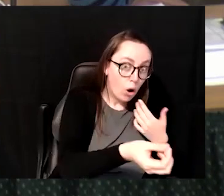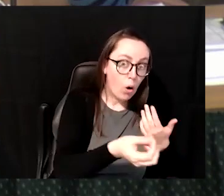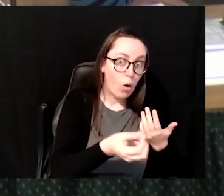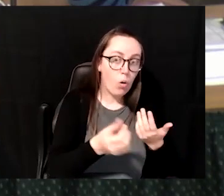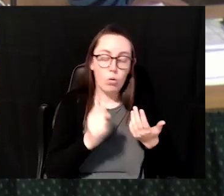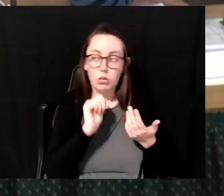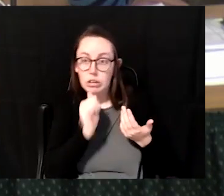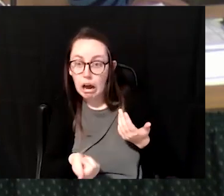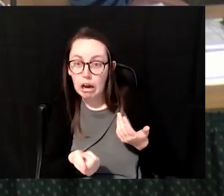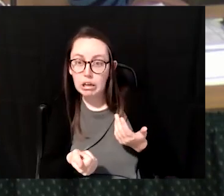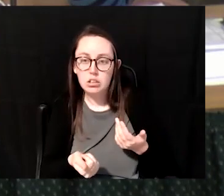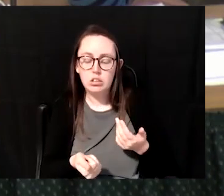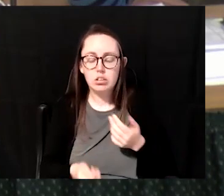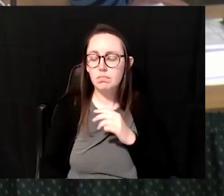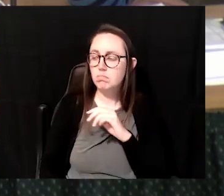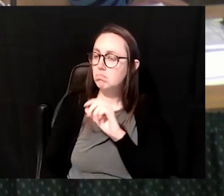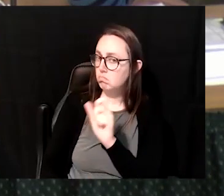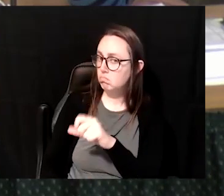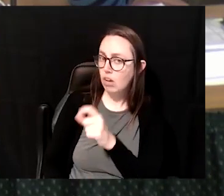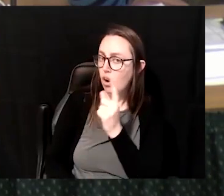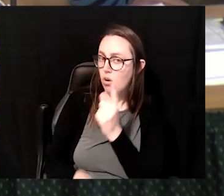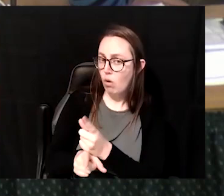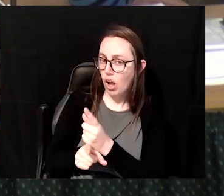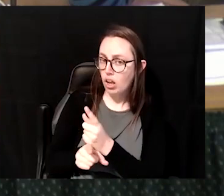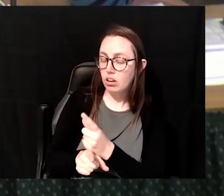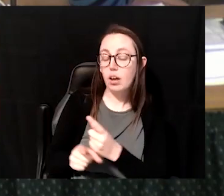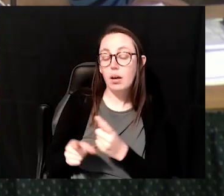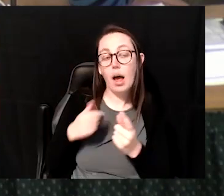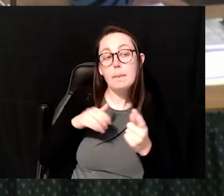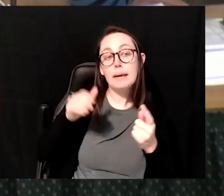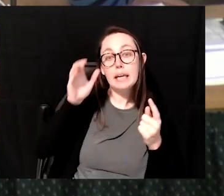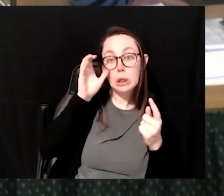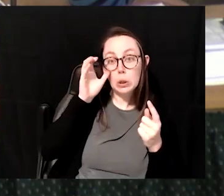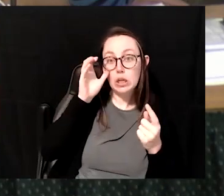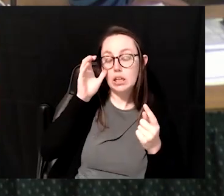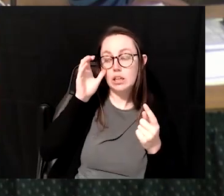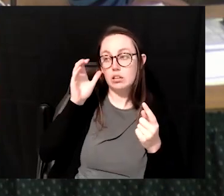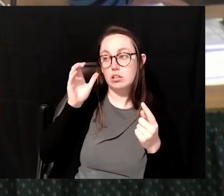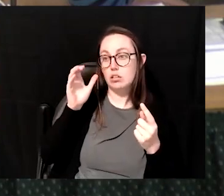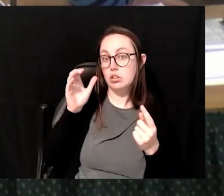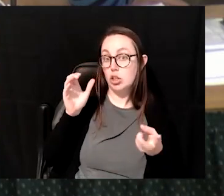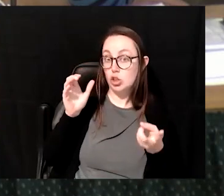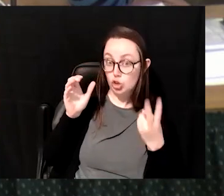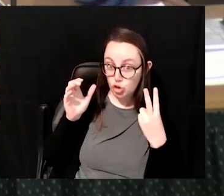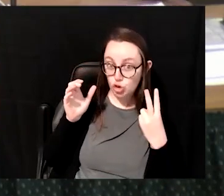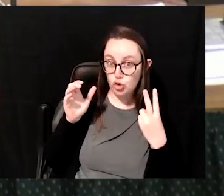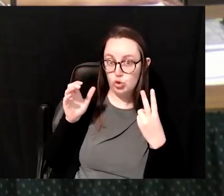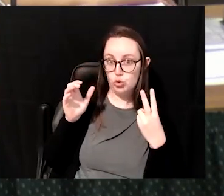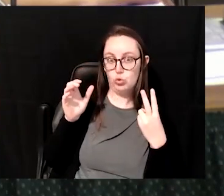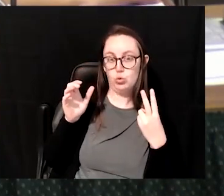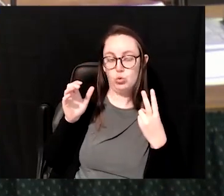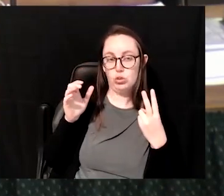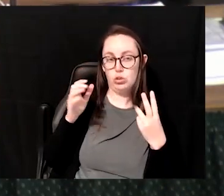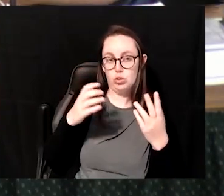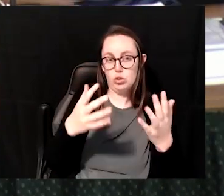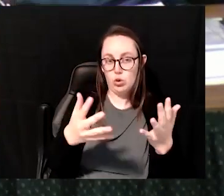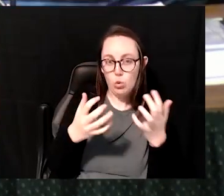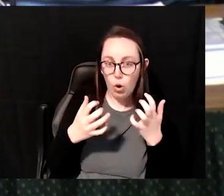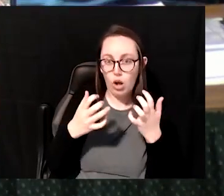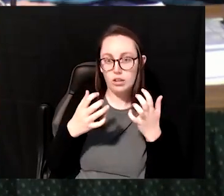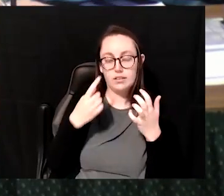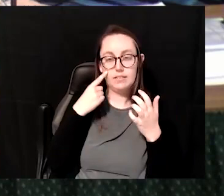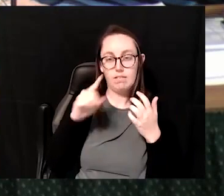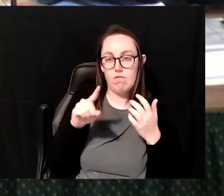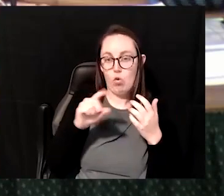uh directions towards a staff member or a department that there's there's um sorry to interrupt you